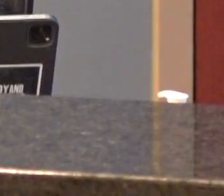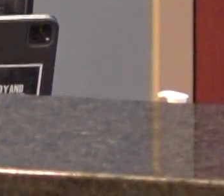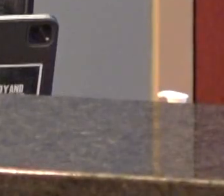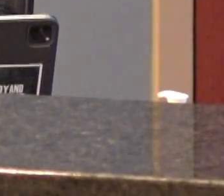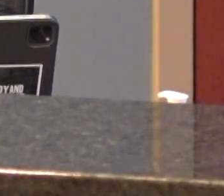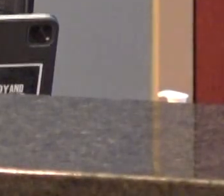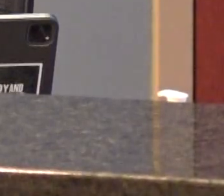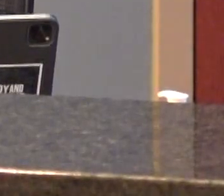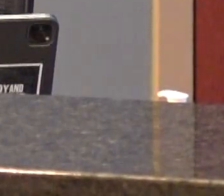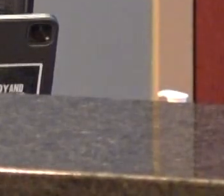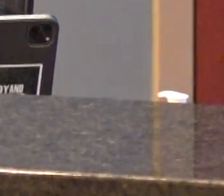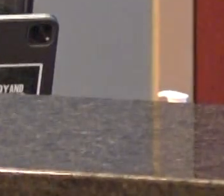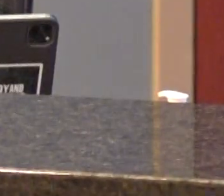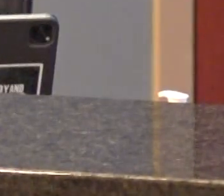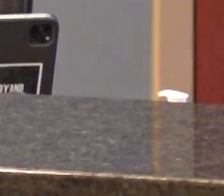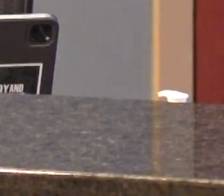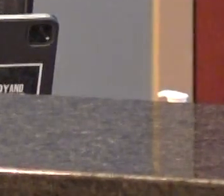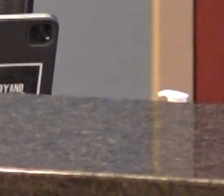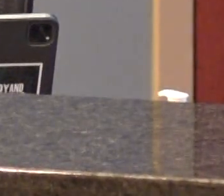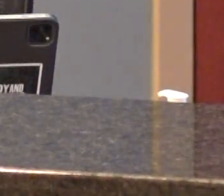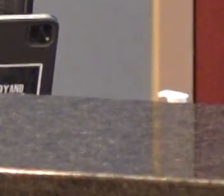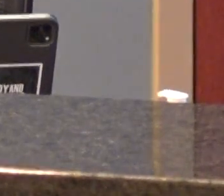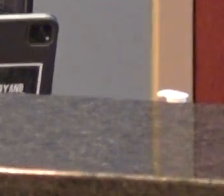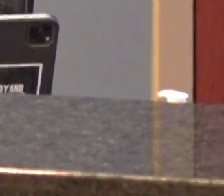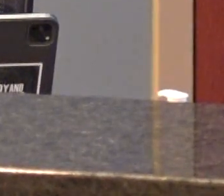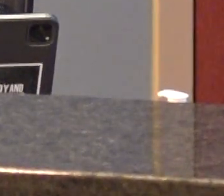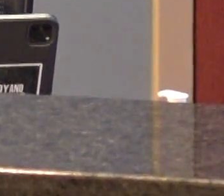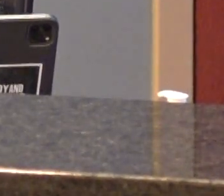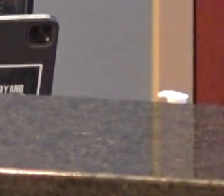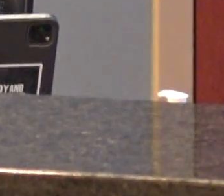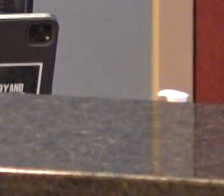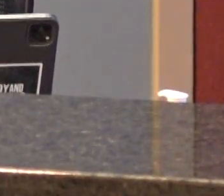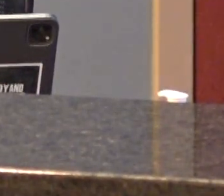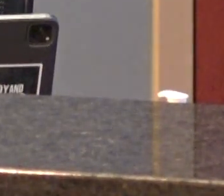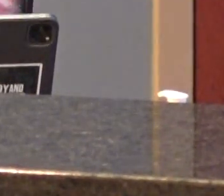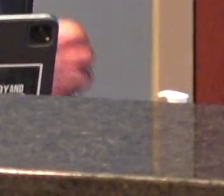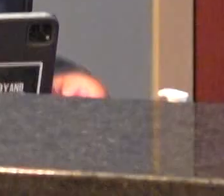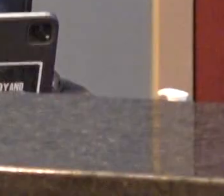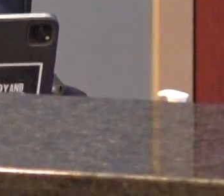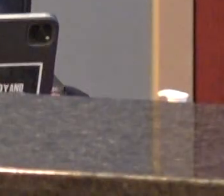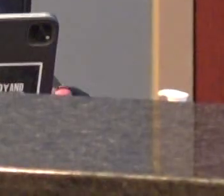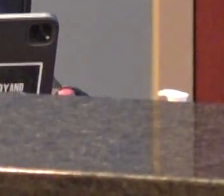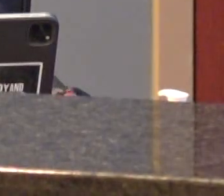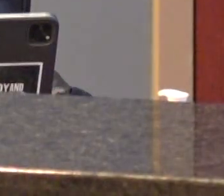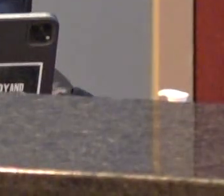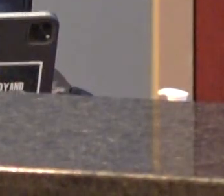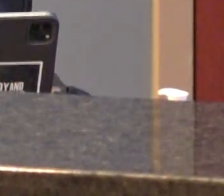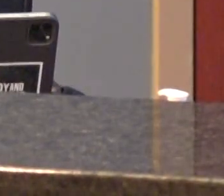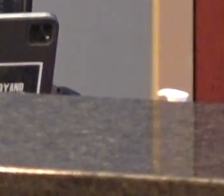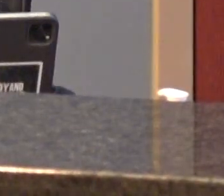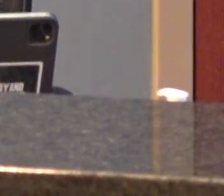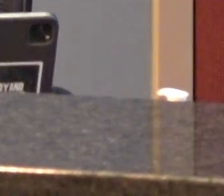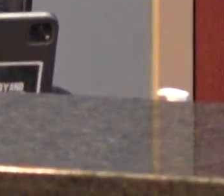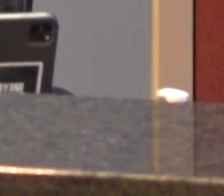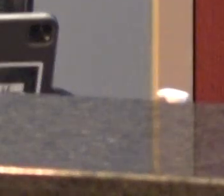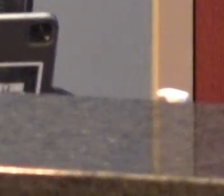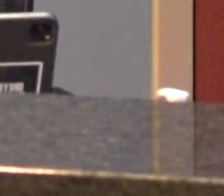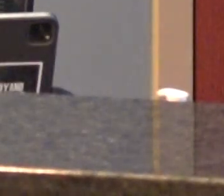do it with dignity. I'm greatly appreciative of that part, but I know that as we lean